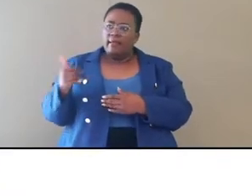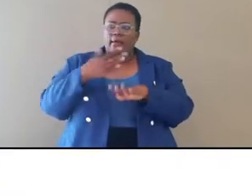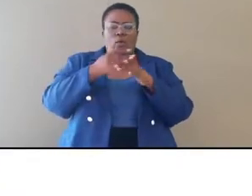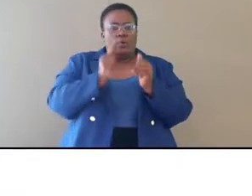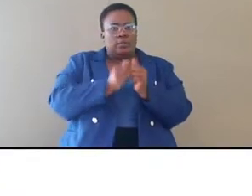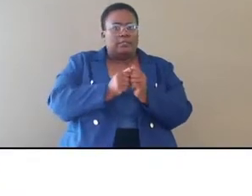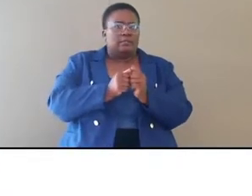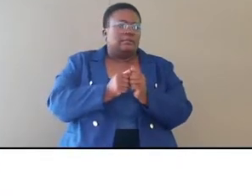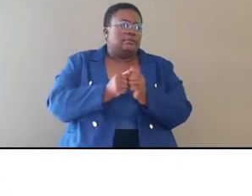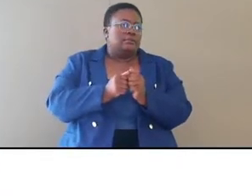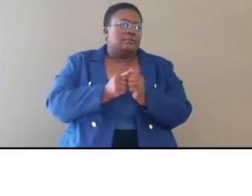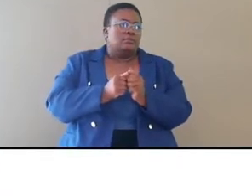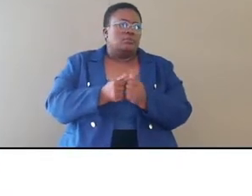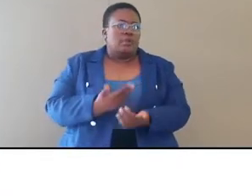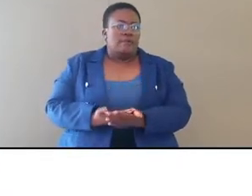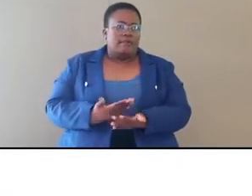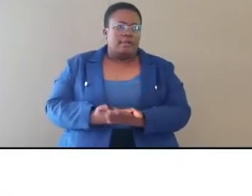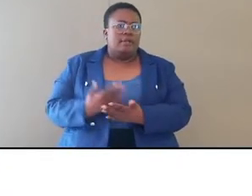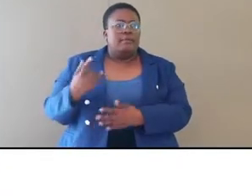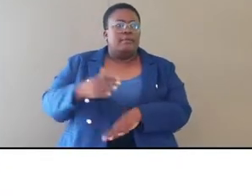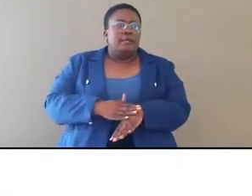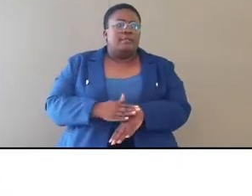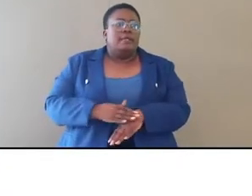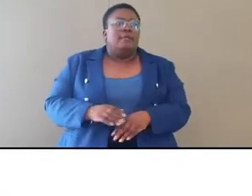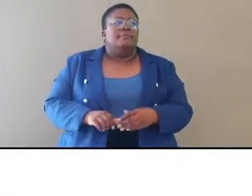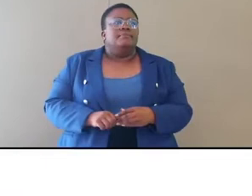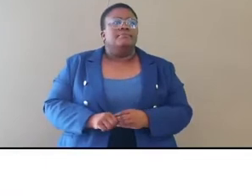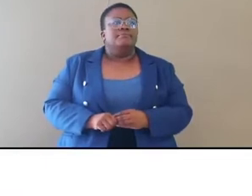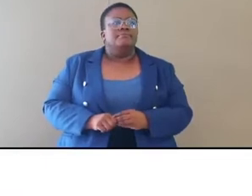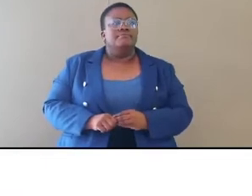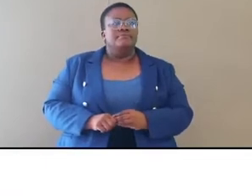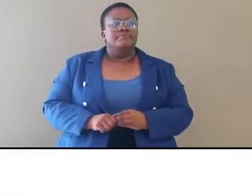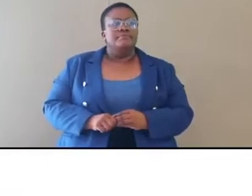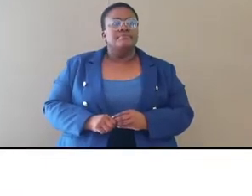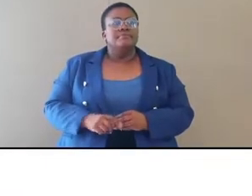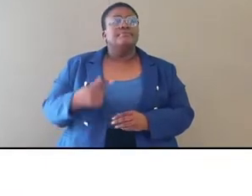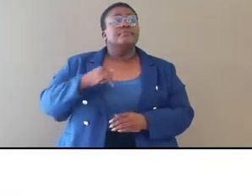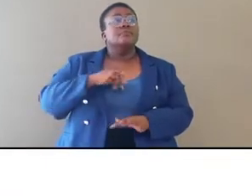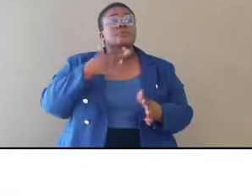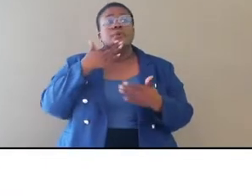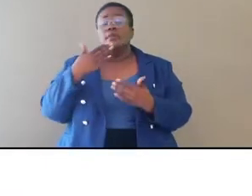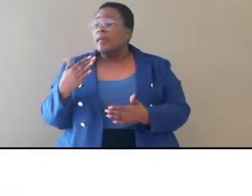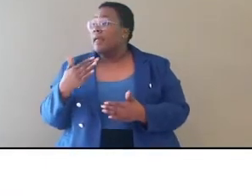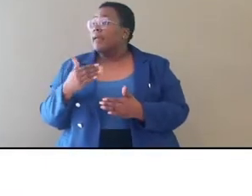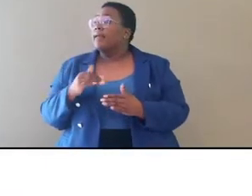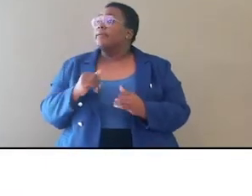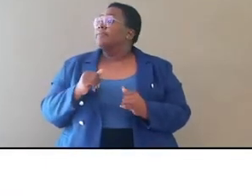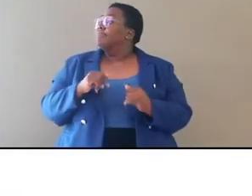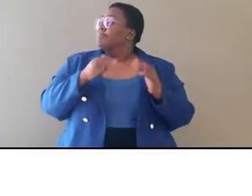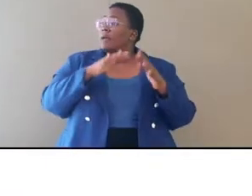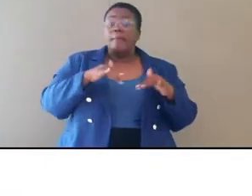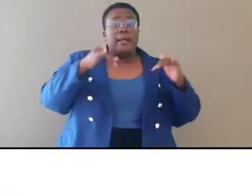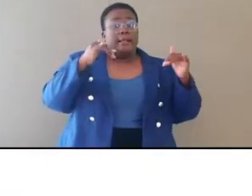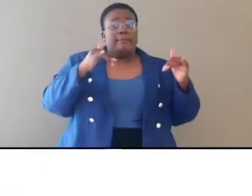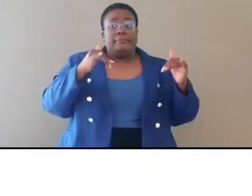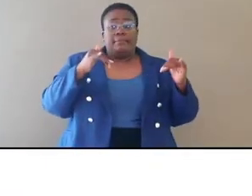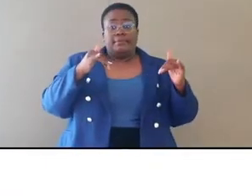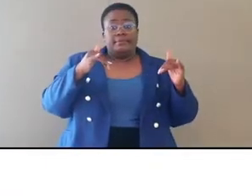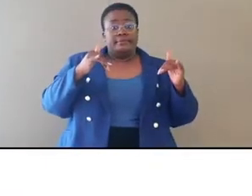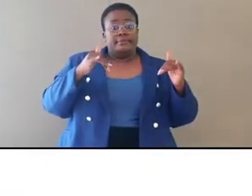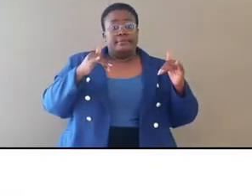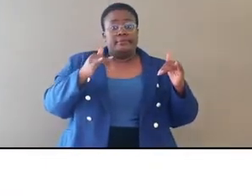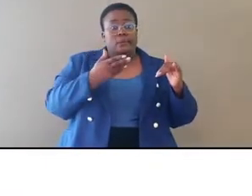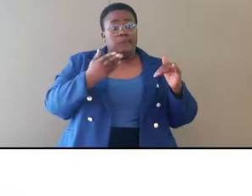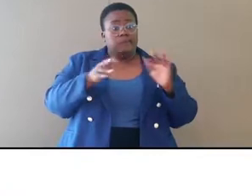know, available at that time. We thank the Parliament Budget Office representative. Thank you very